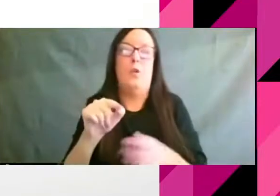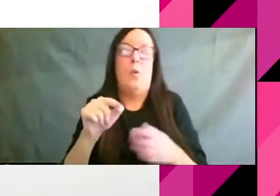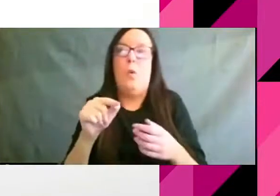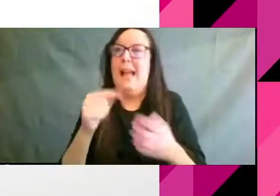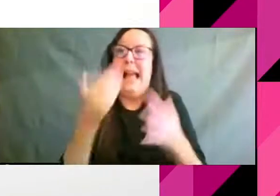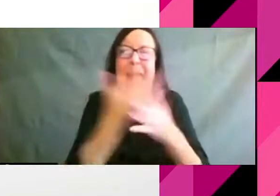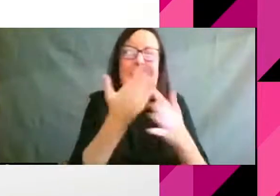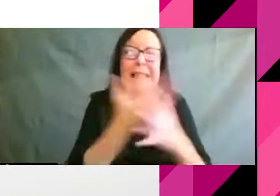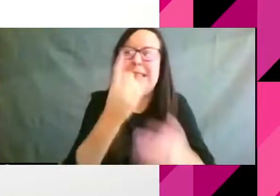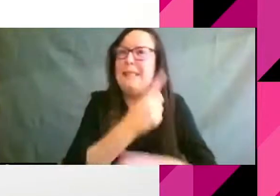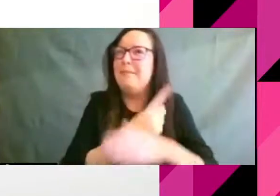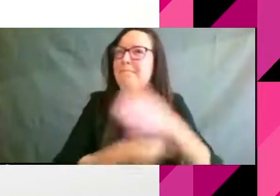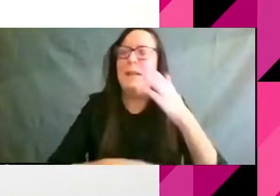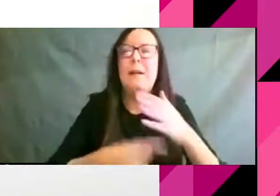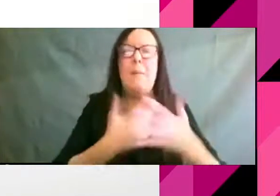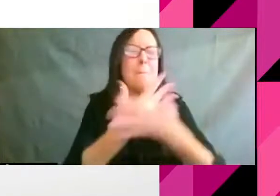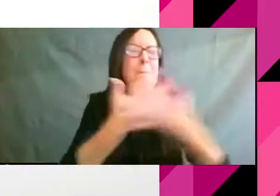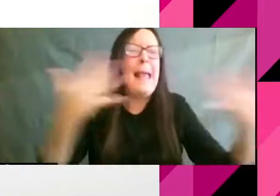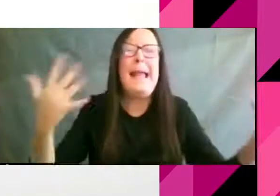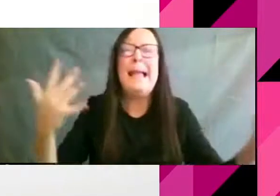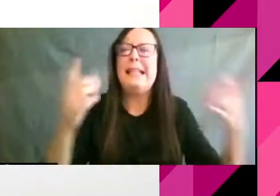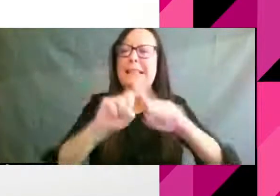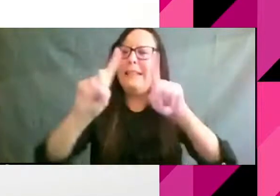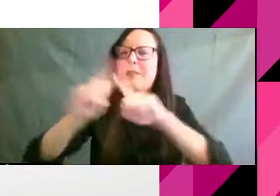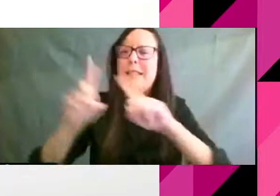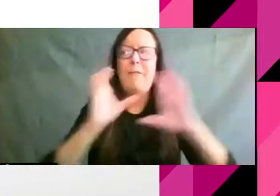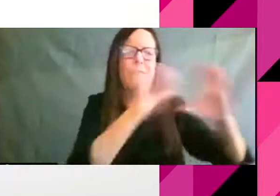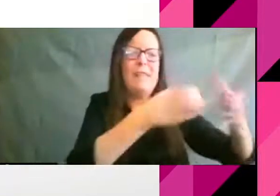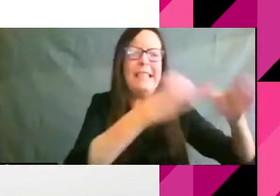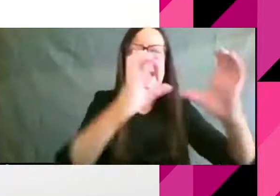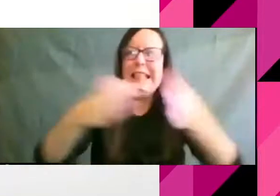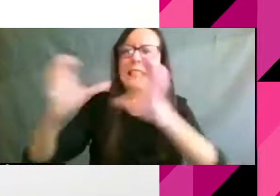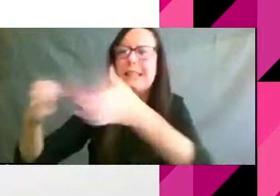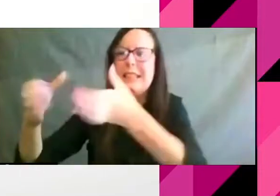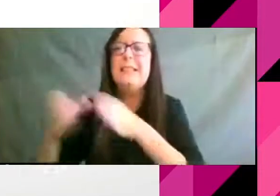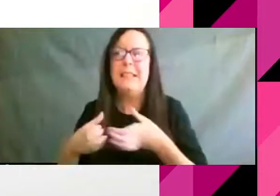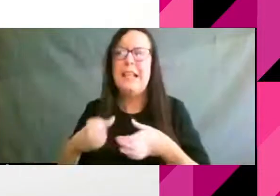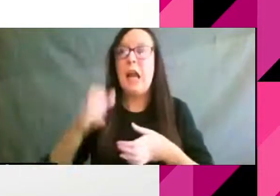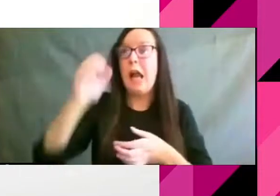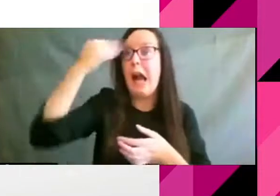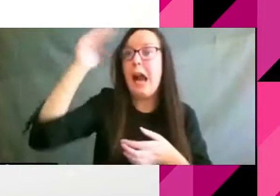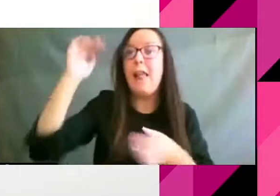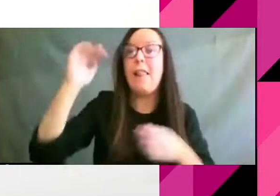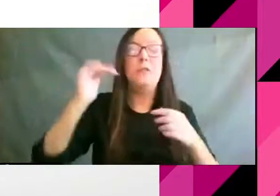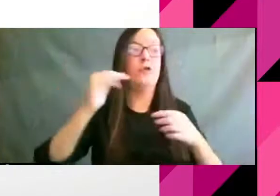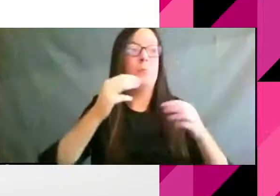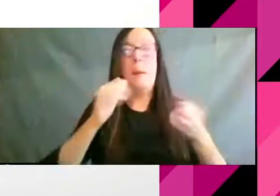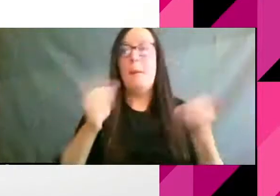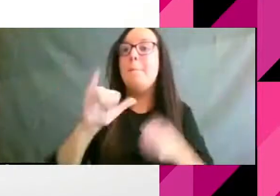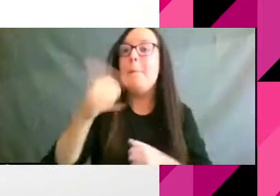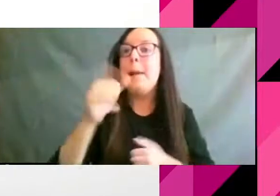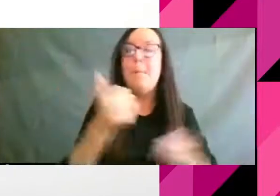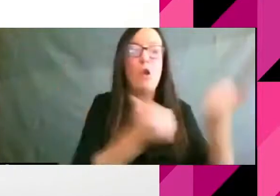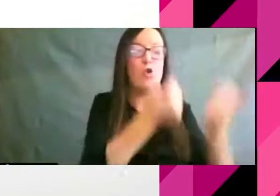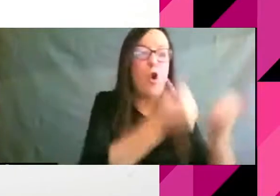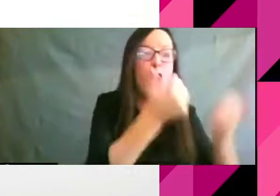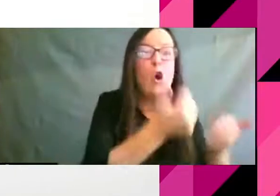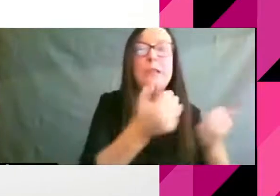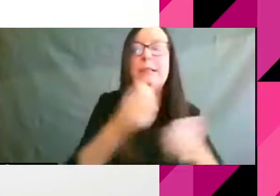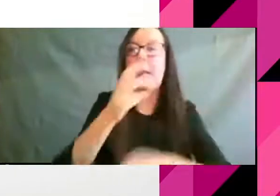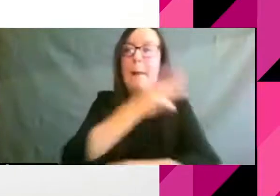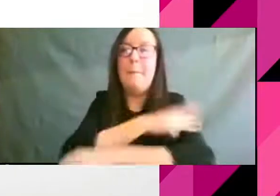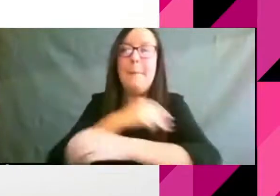many facilities that are, for instance, the courts or the police stations, and this is across the